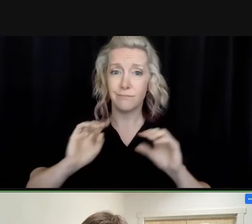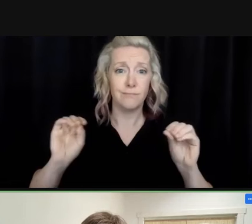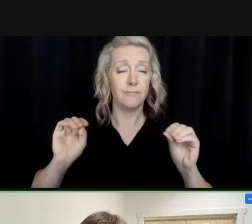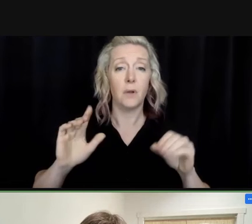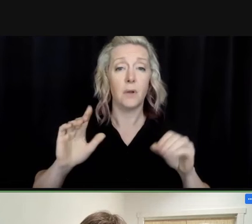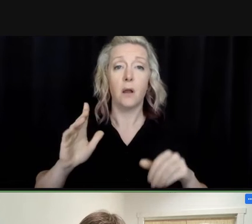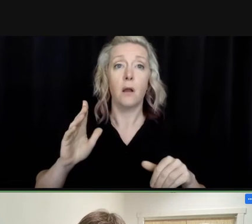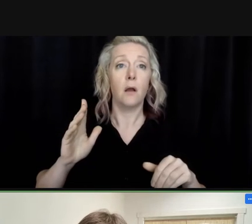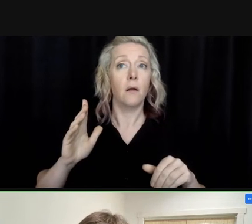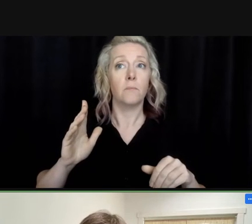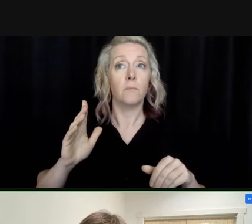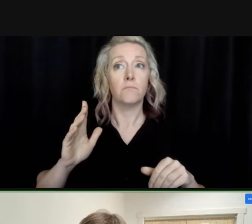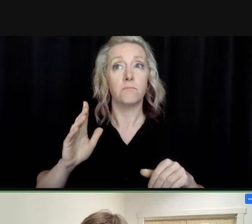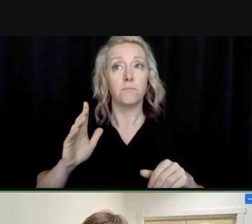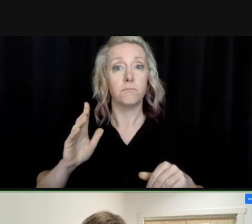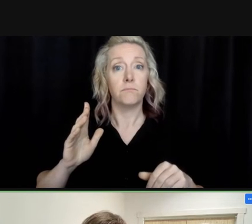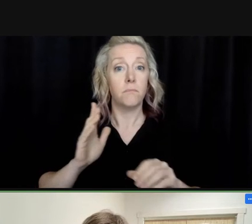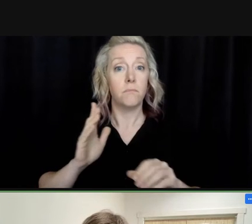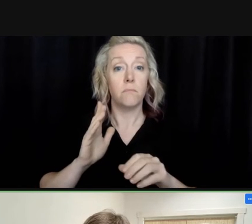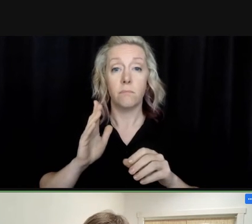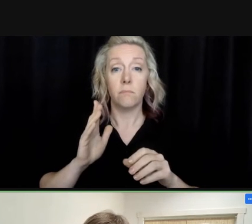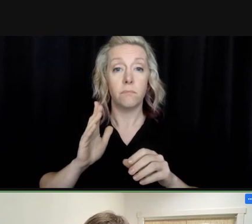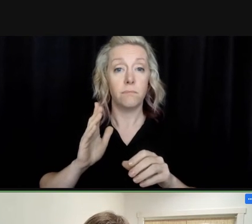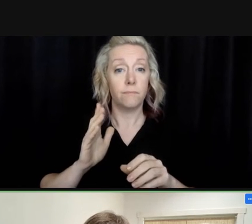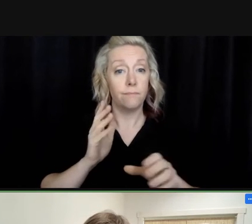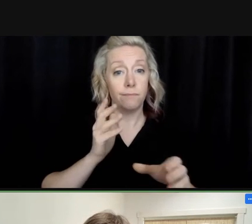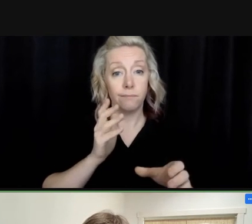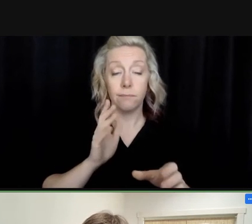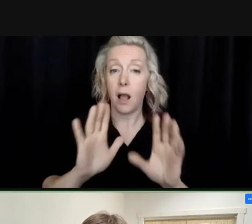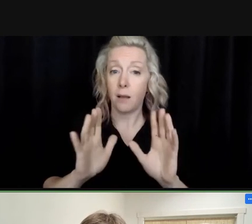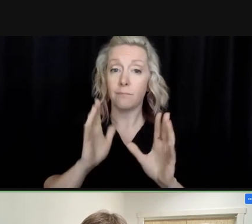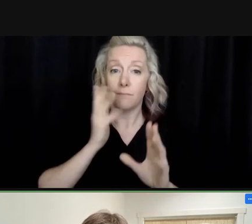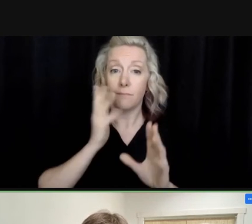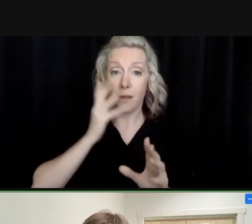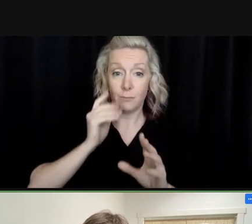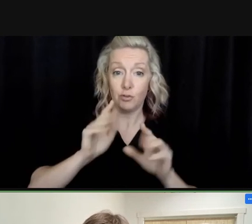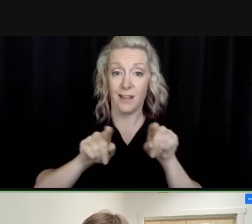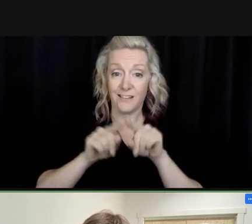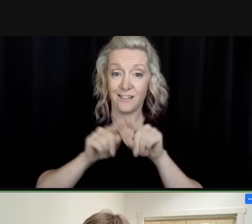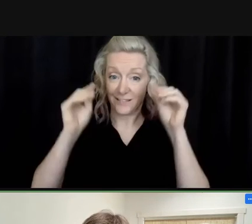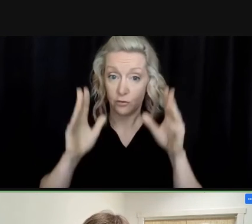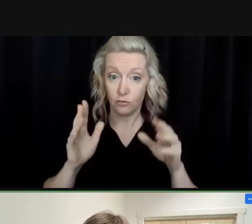me being a psychologist or a physician. I'm just telling you some things